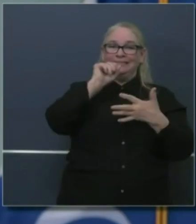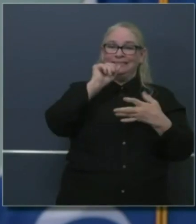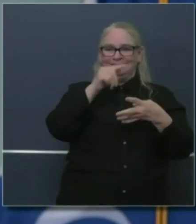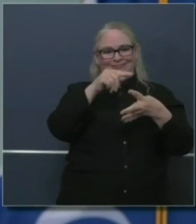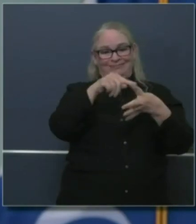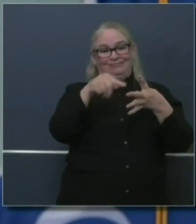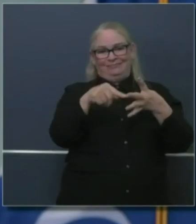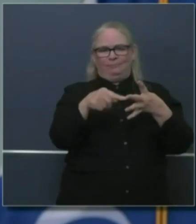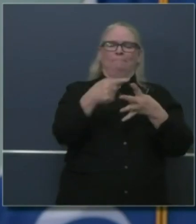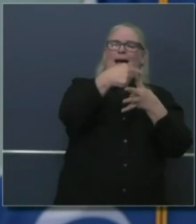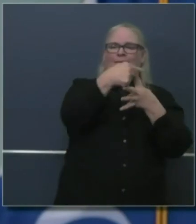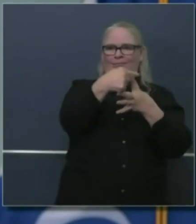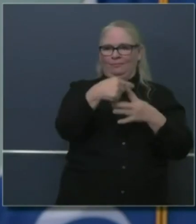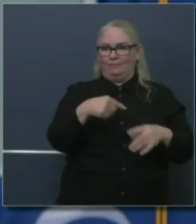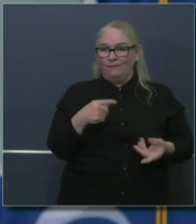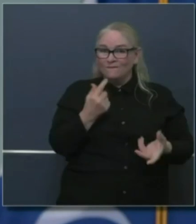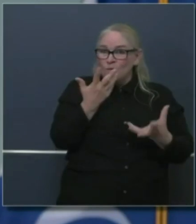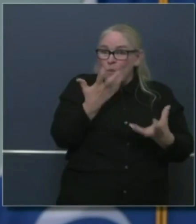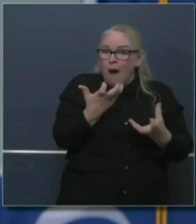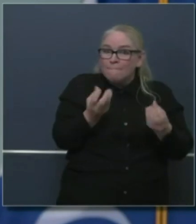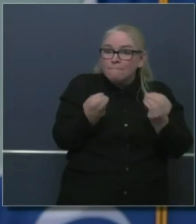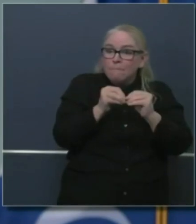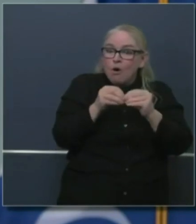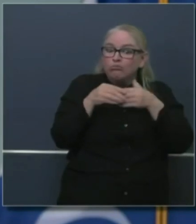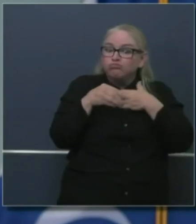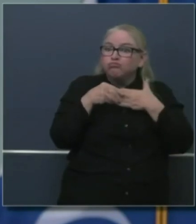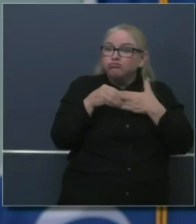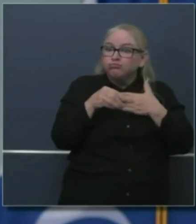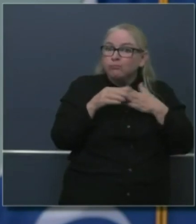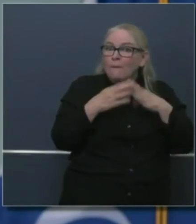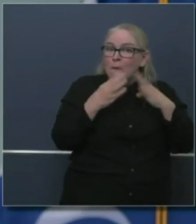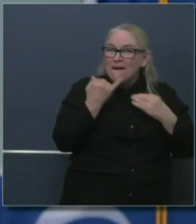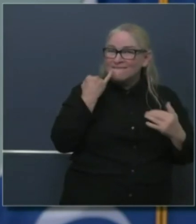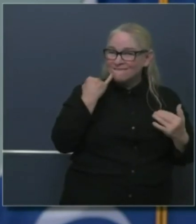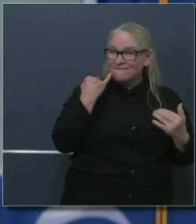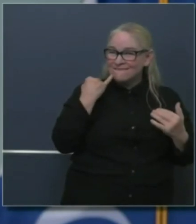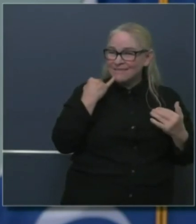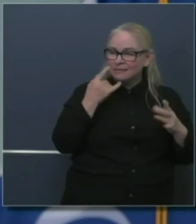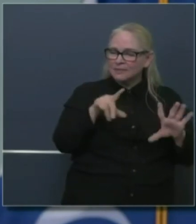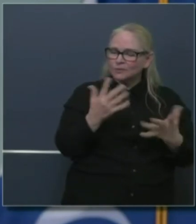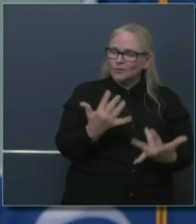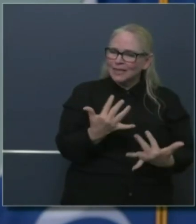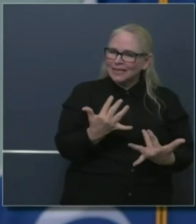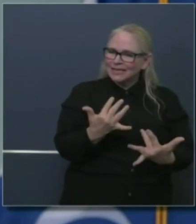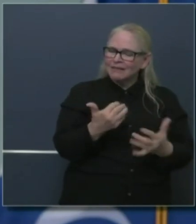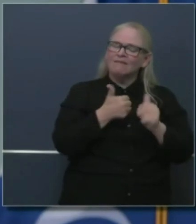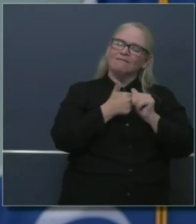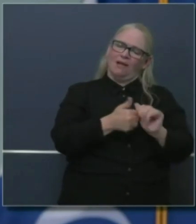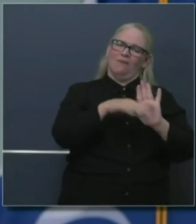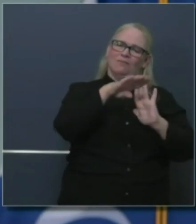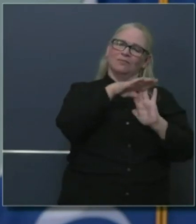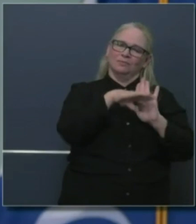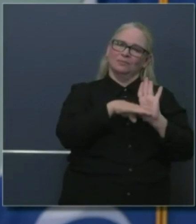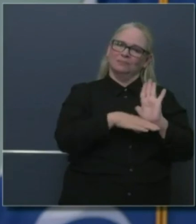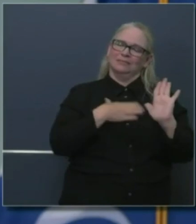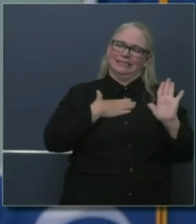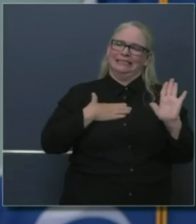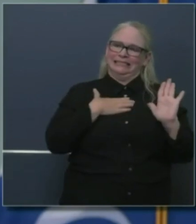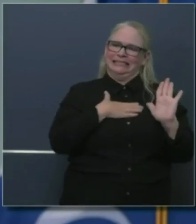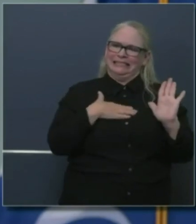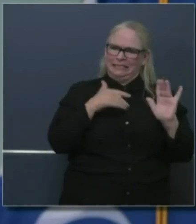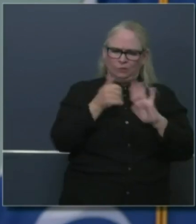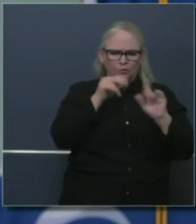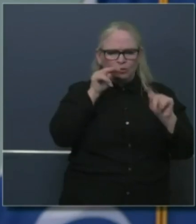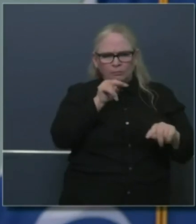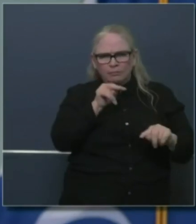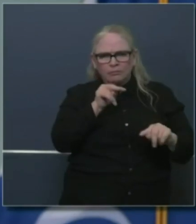further, specific responsibilities of the state if we want to continue to make progress that we have to monitor in real time.